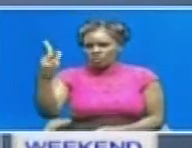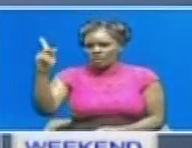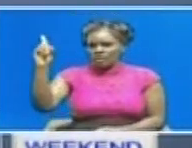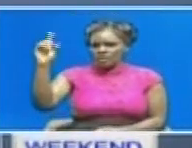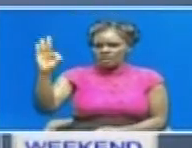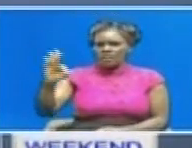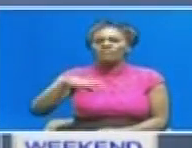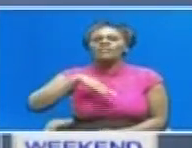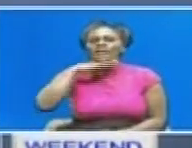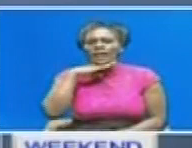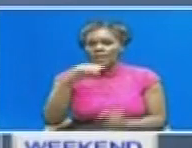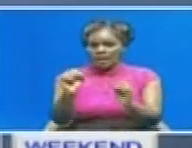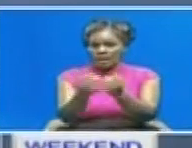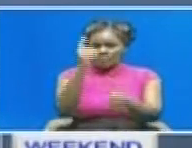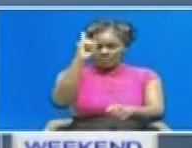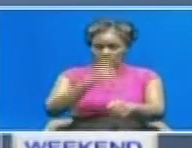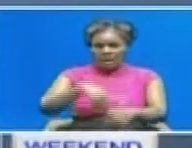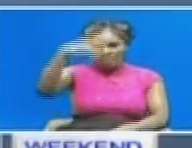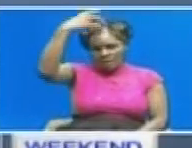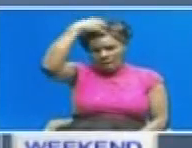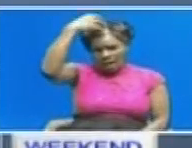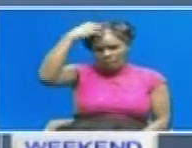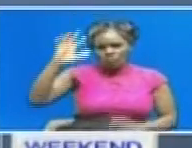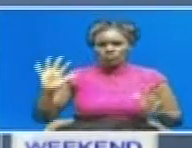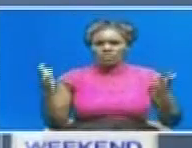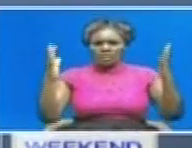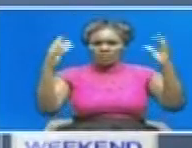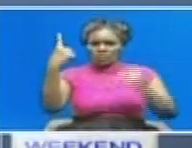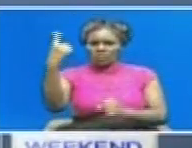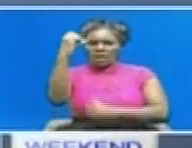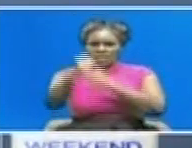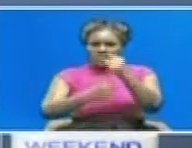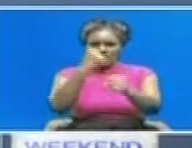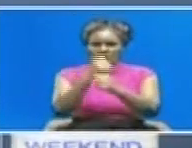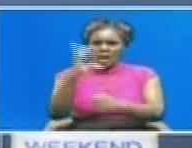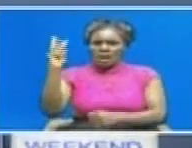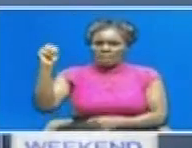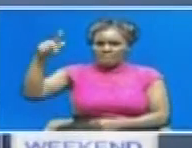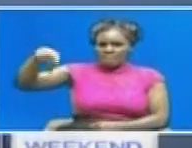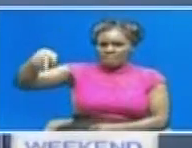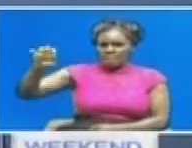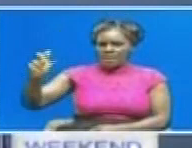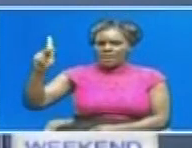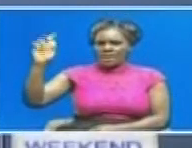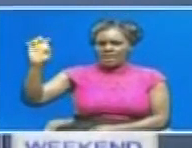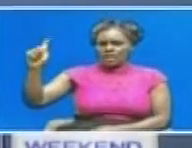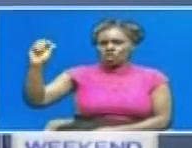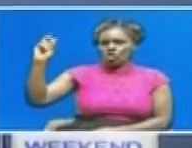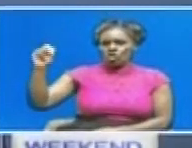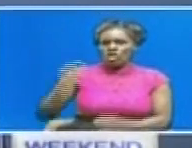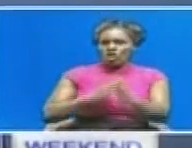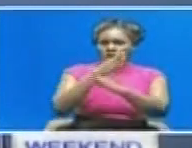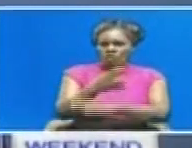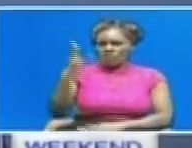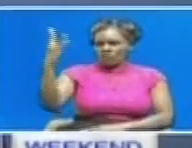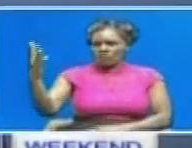crossfire. And this comes as residents of Lamu marked 1 year since a Mpeketoni attack that left over 48